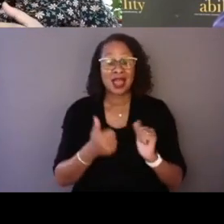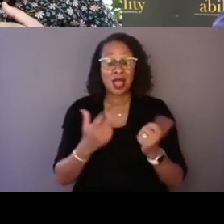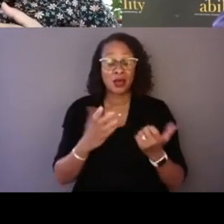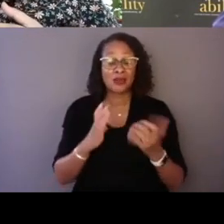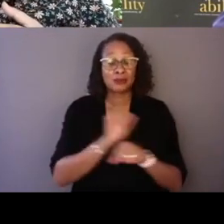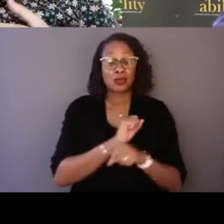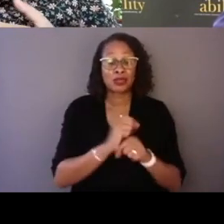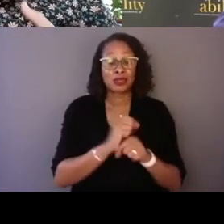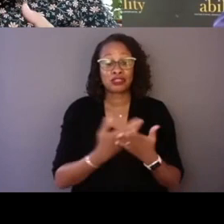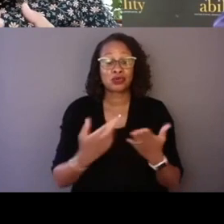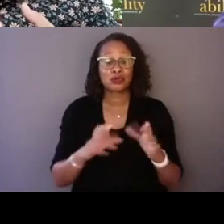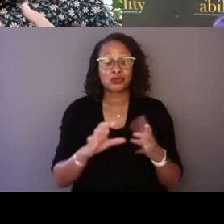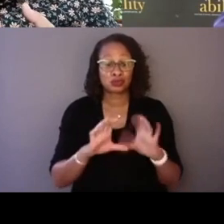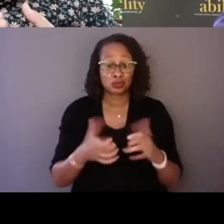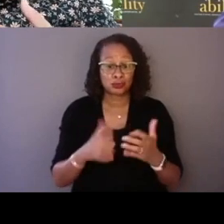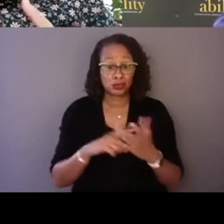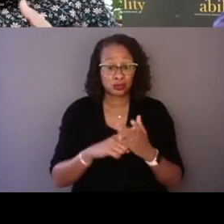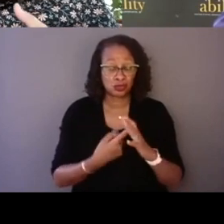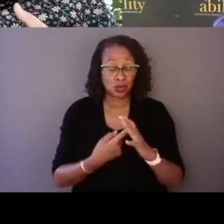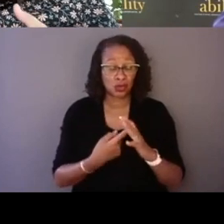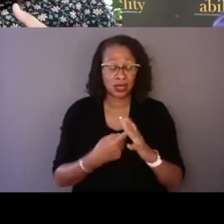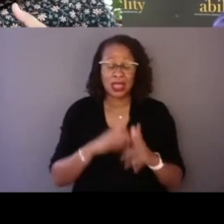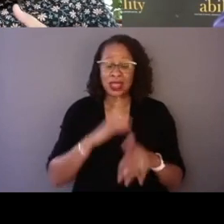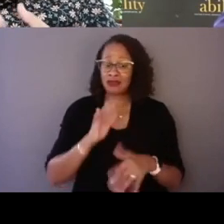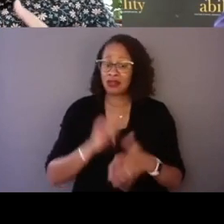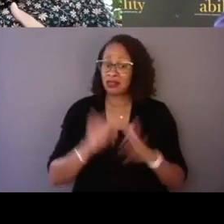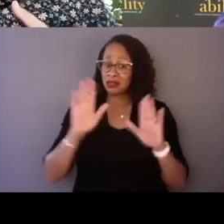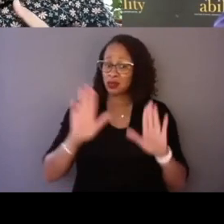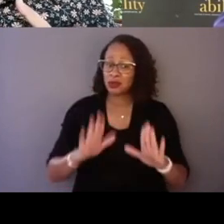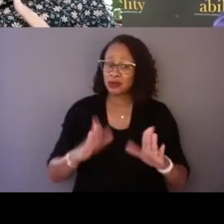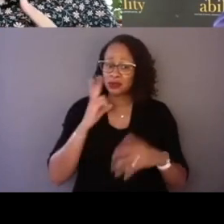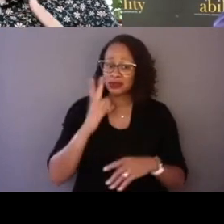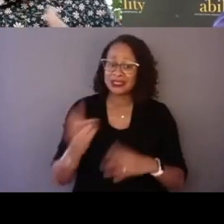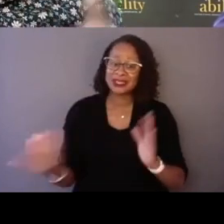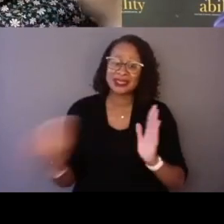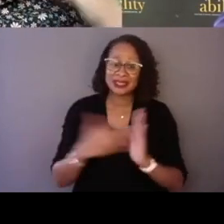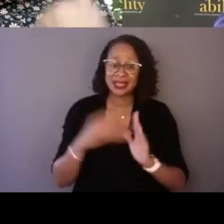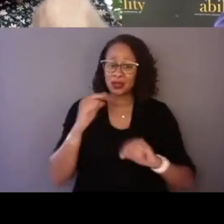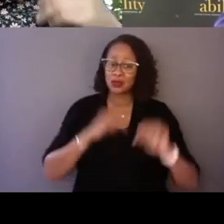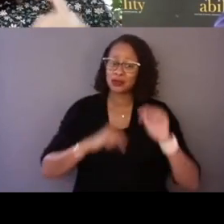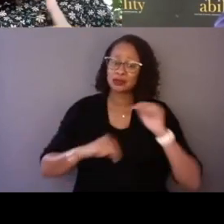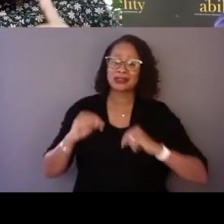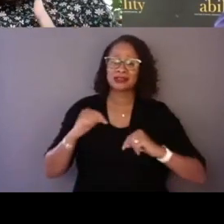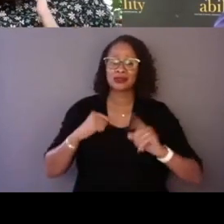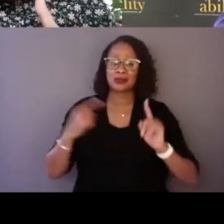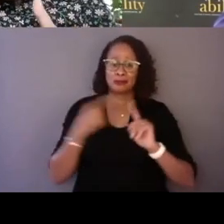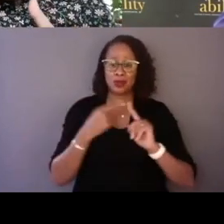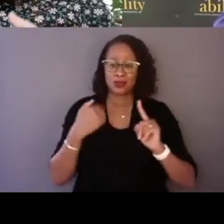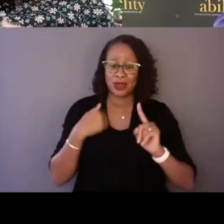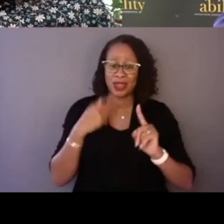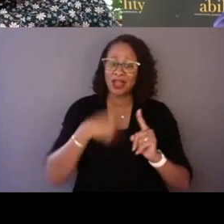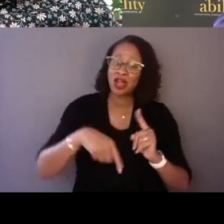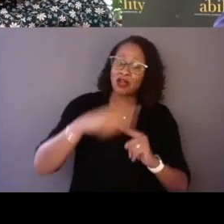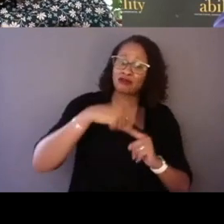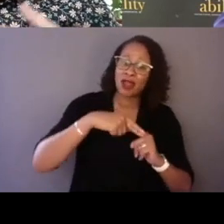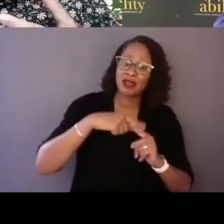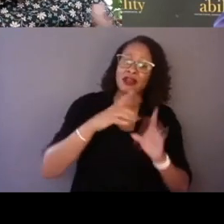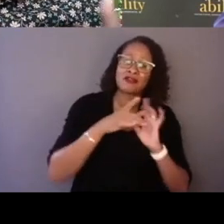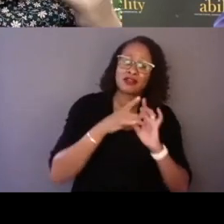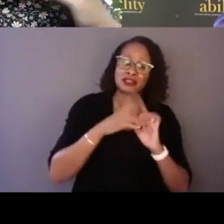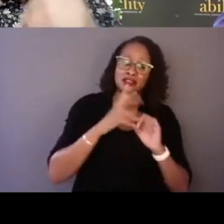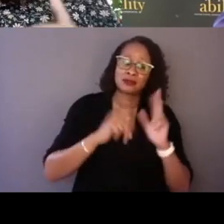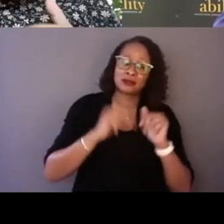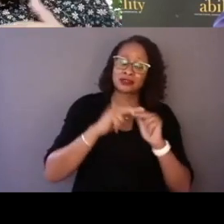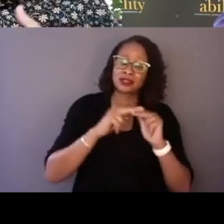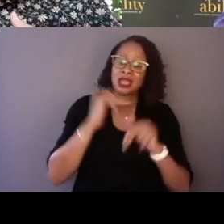started. Which I think is really wonderful to see. And once again, goes back to like this point that we had around relationship building. If